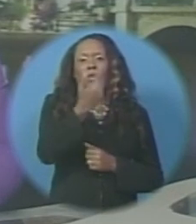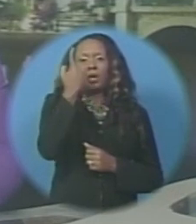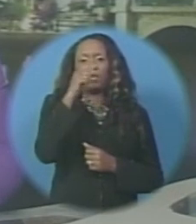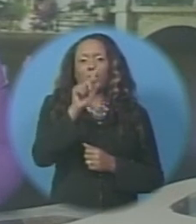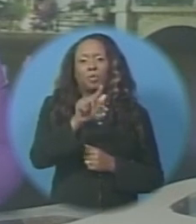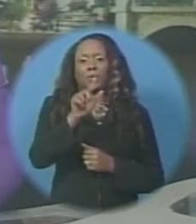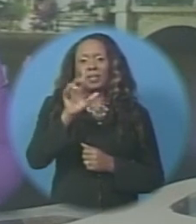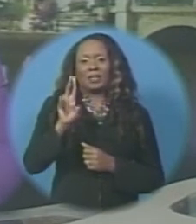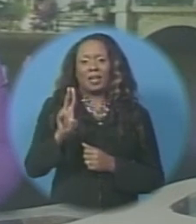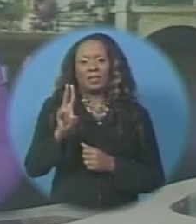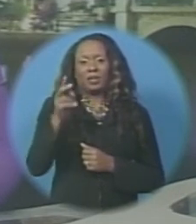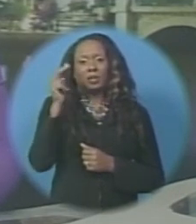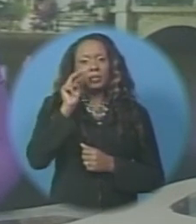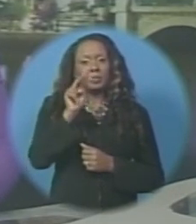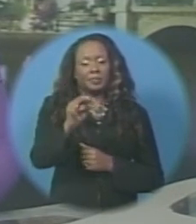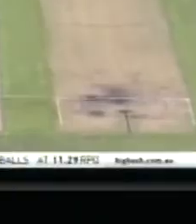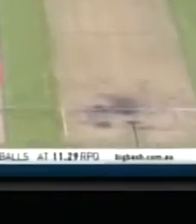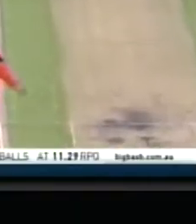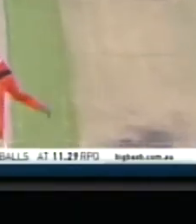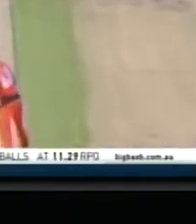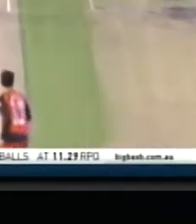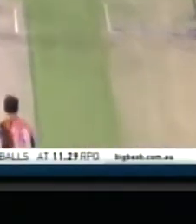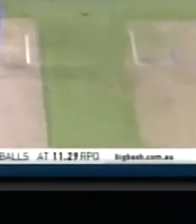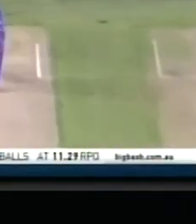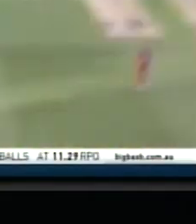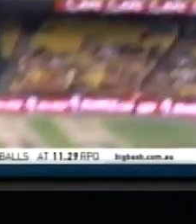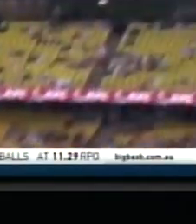here's a look at that runs chase. On a ball.